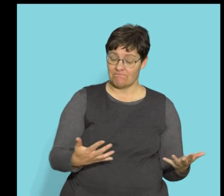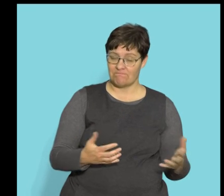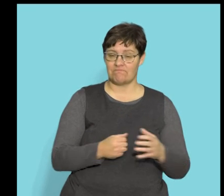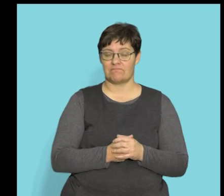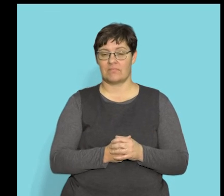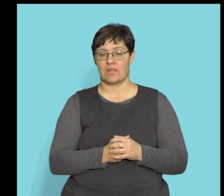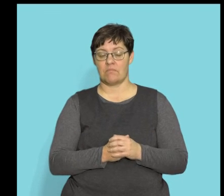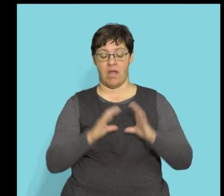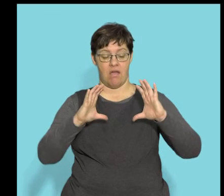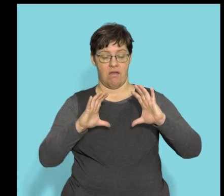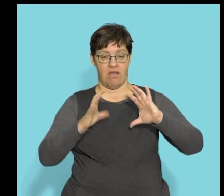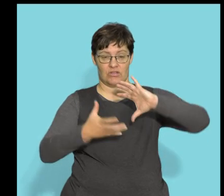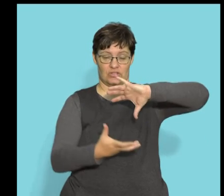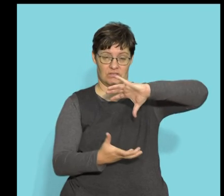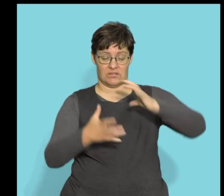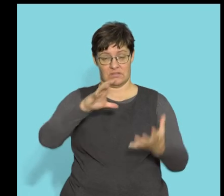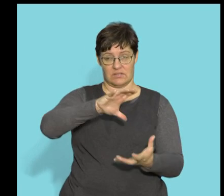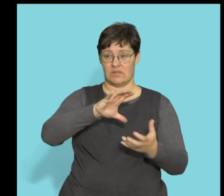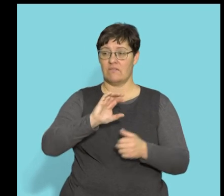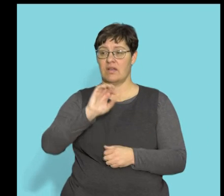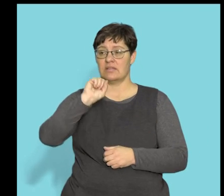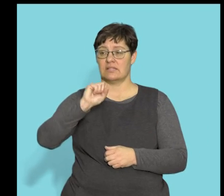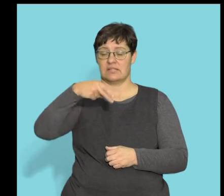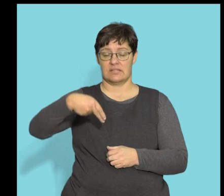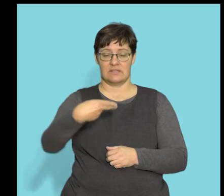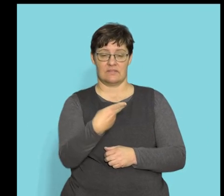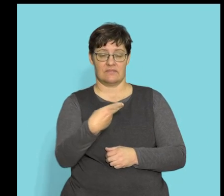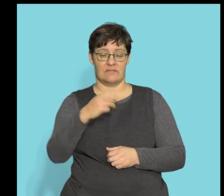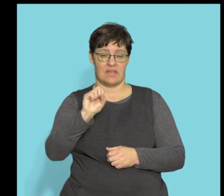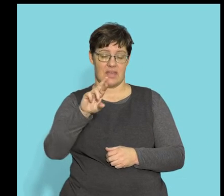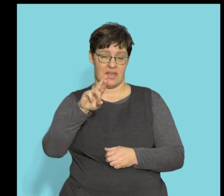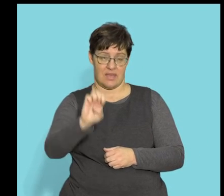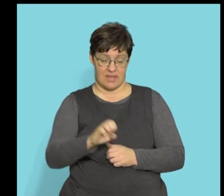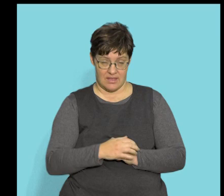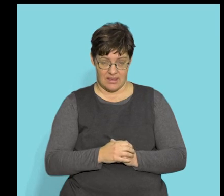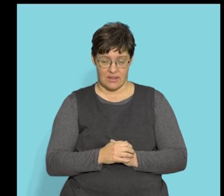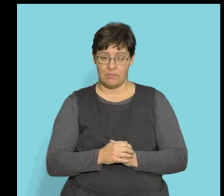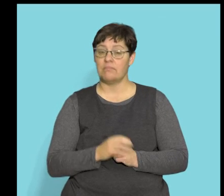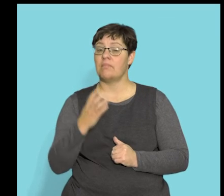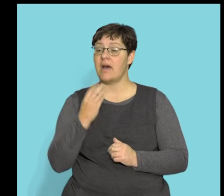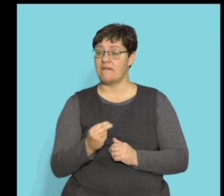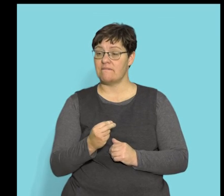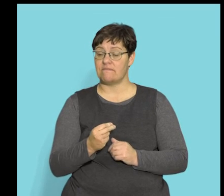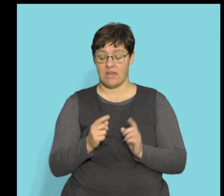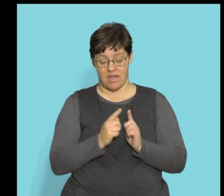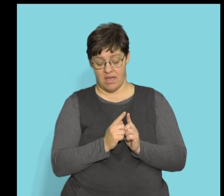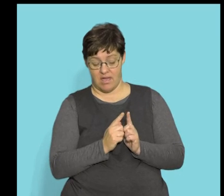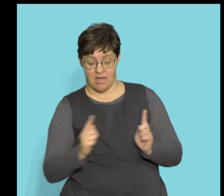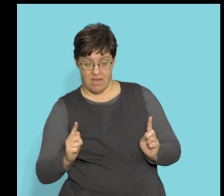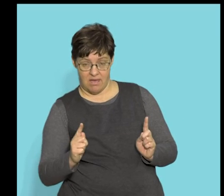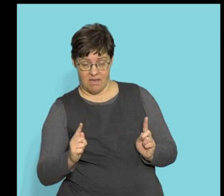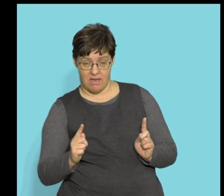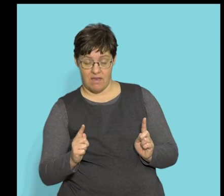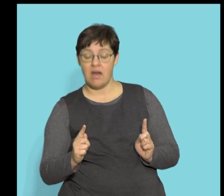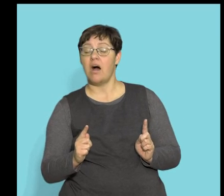So we are now going to be determining the volume of a sphere that has a